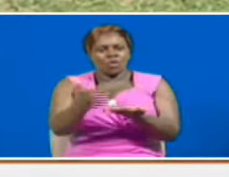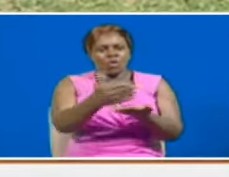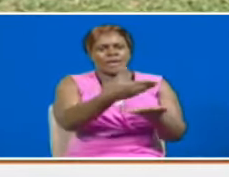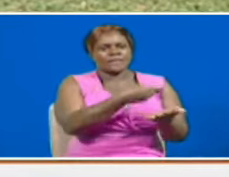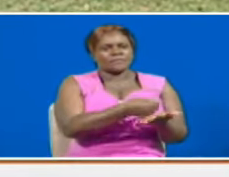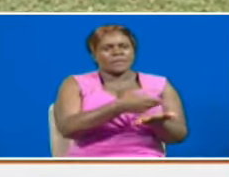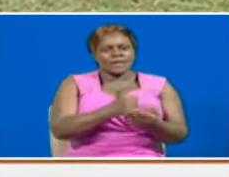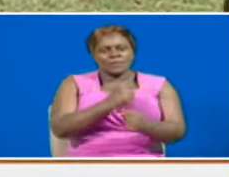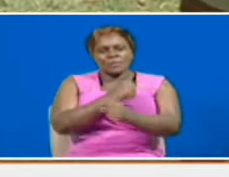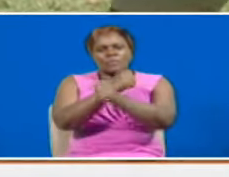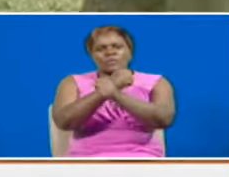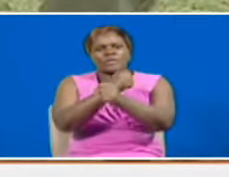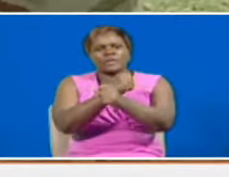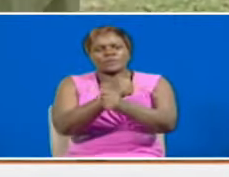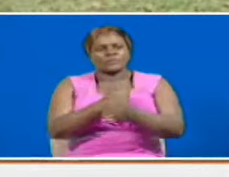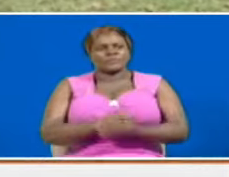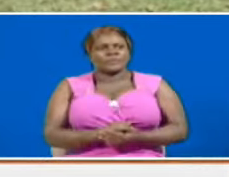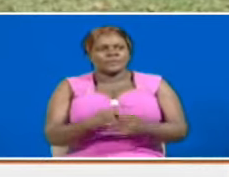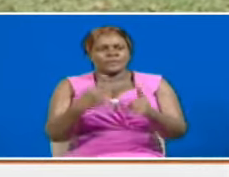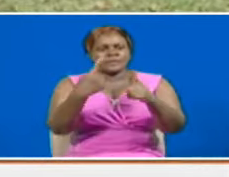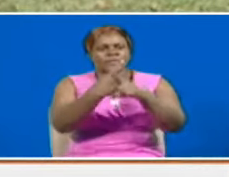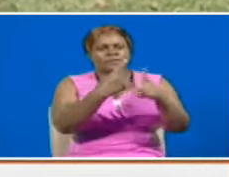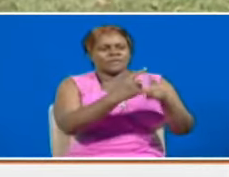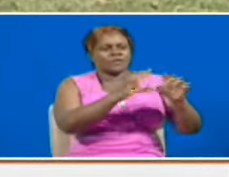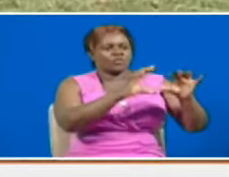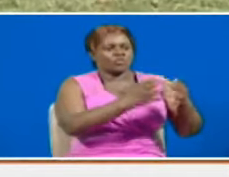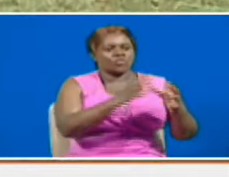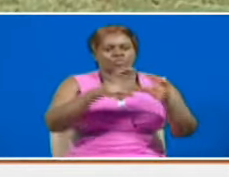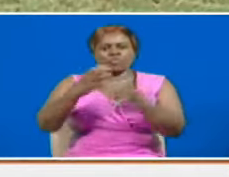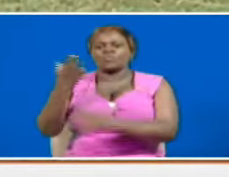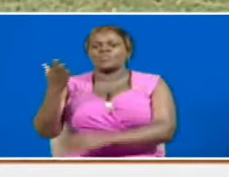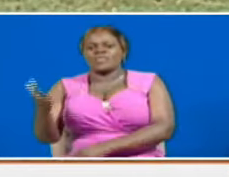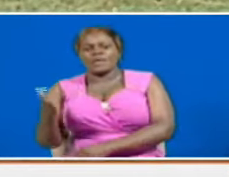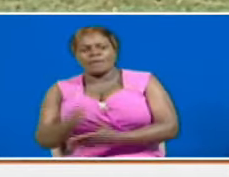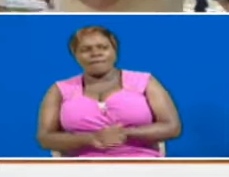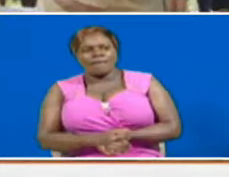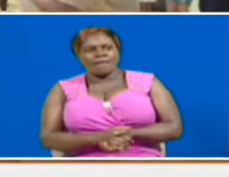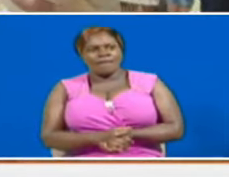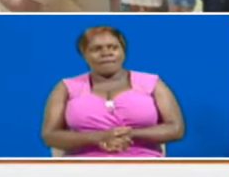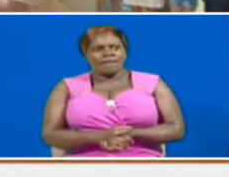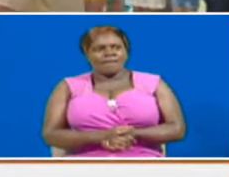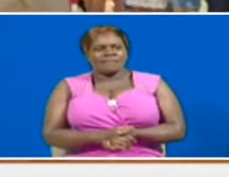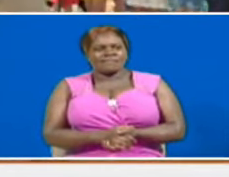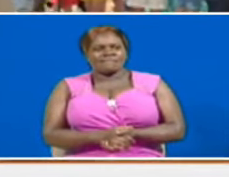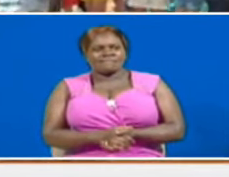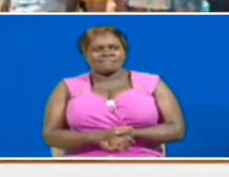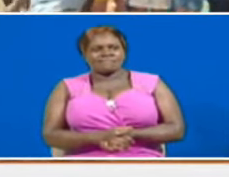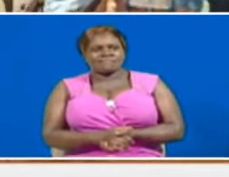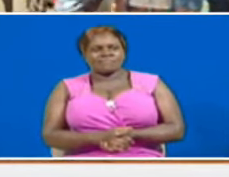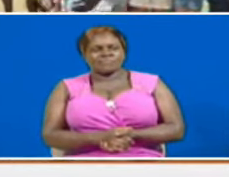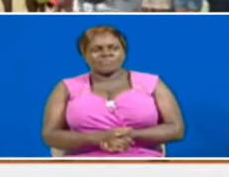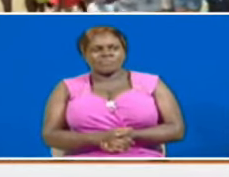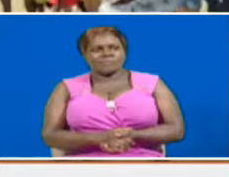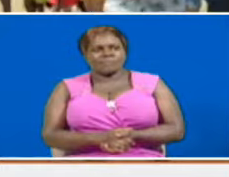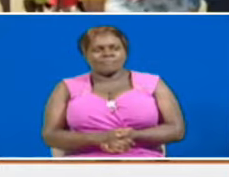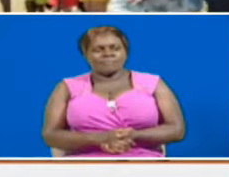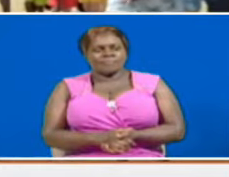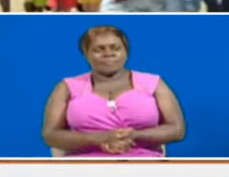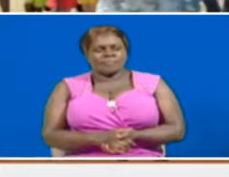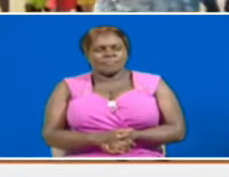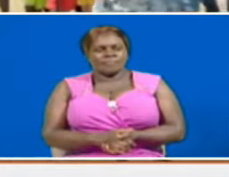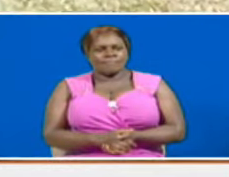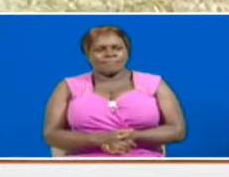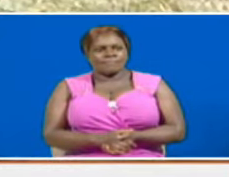for protection. Various categories were there to be won. In second place, it's Cleopatra